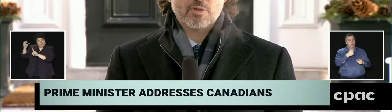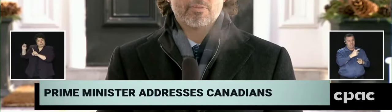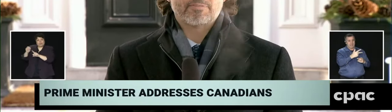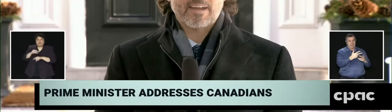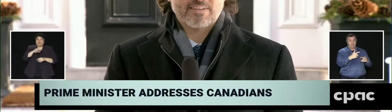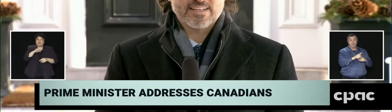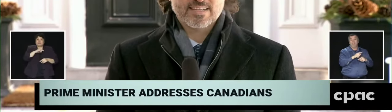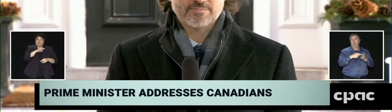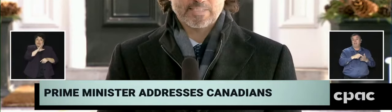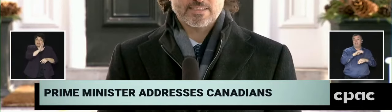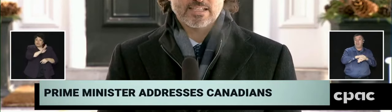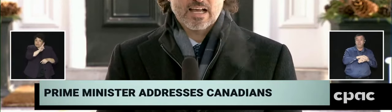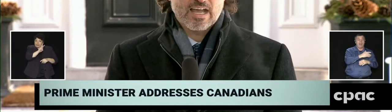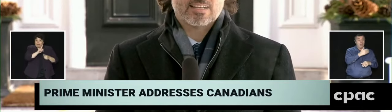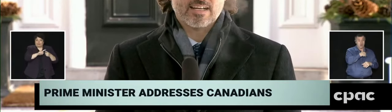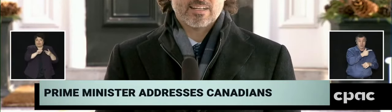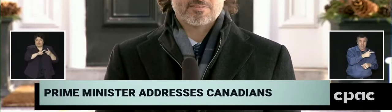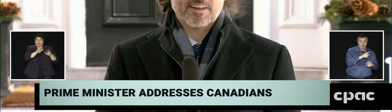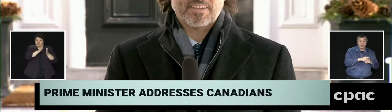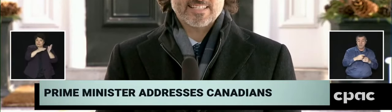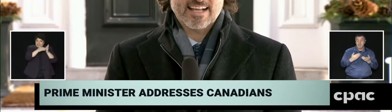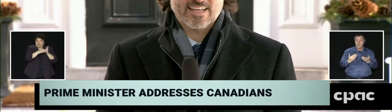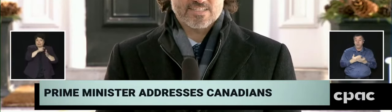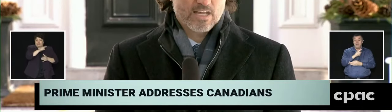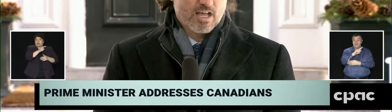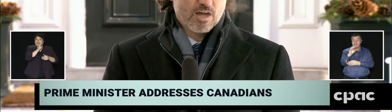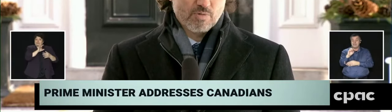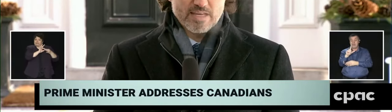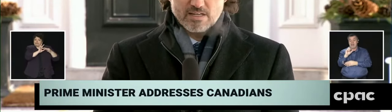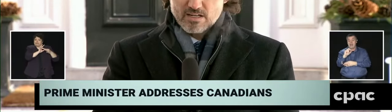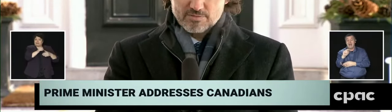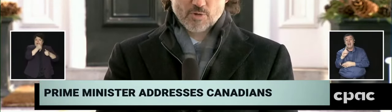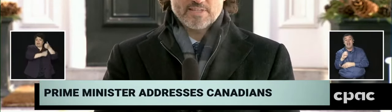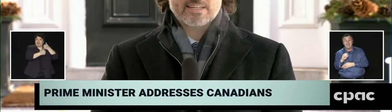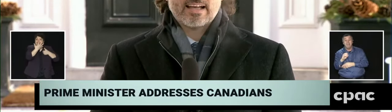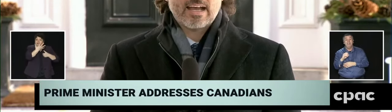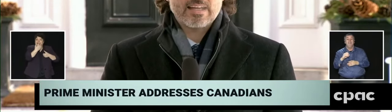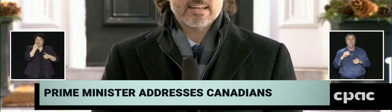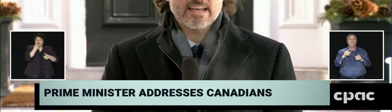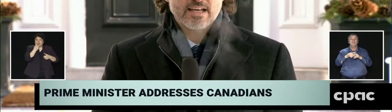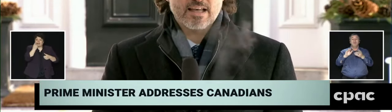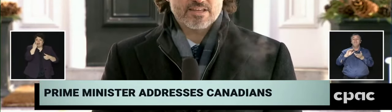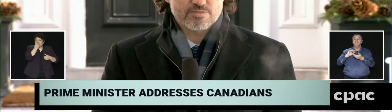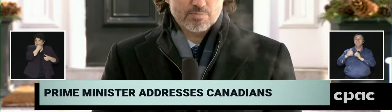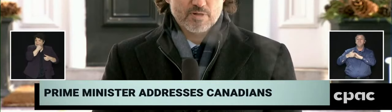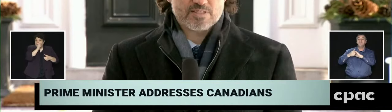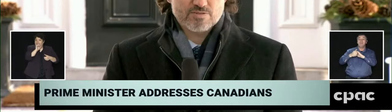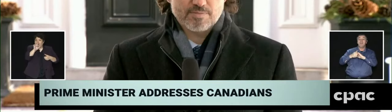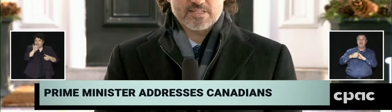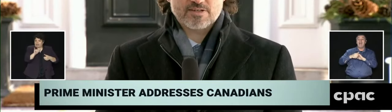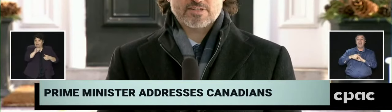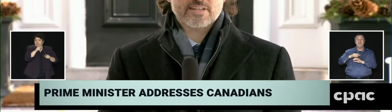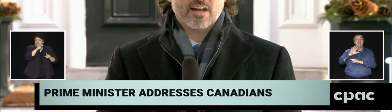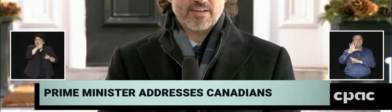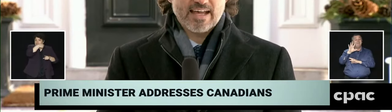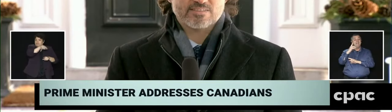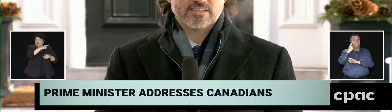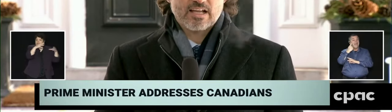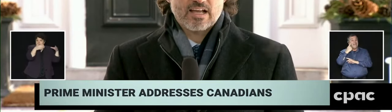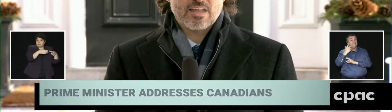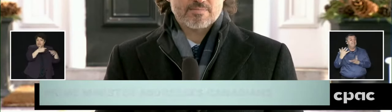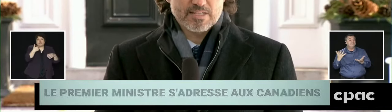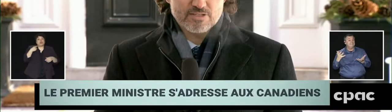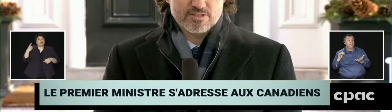who are both our Five Eyes companies, Five Eyes allies. We of course, take these reports extremely seriously, and I've